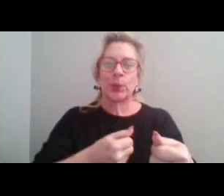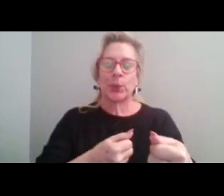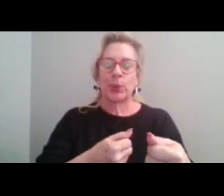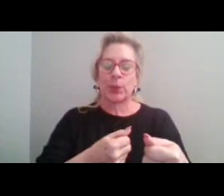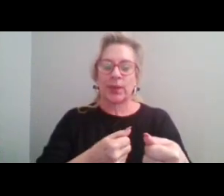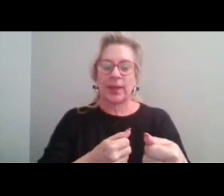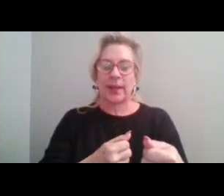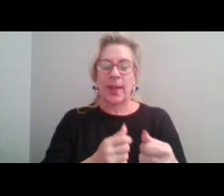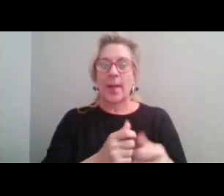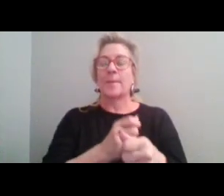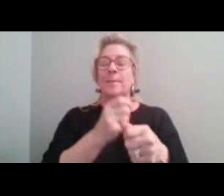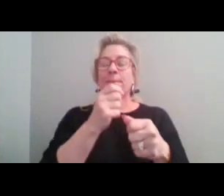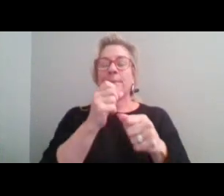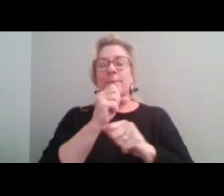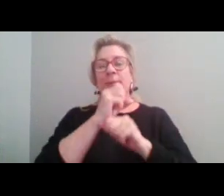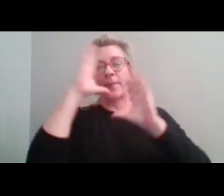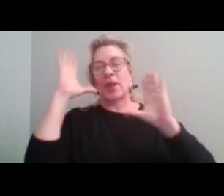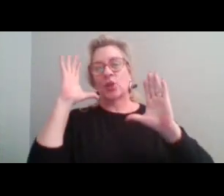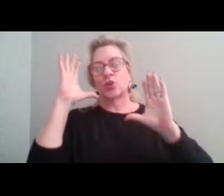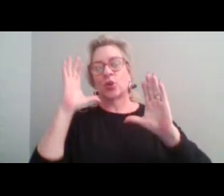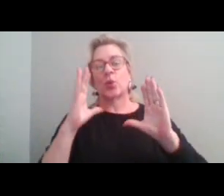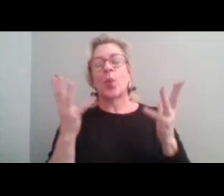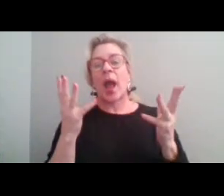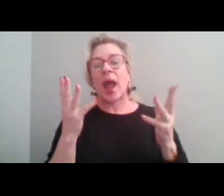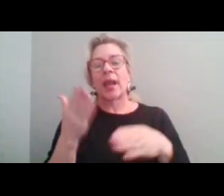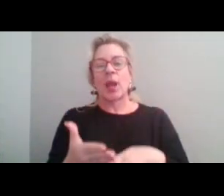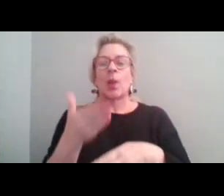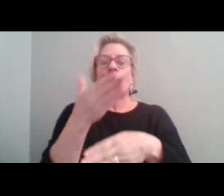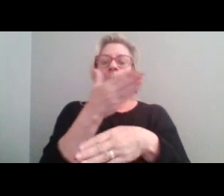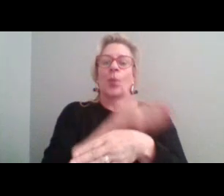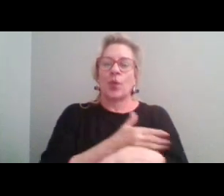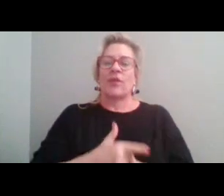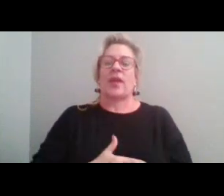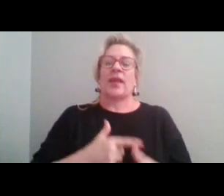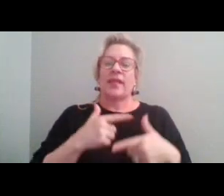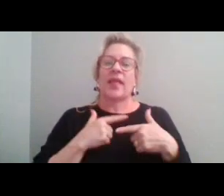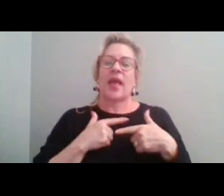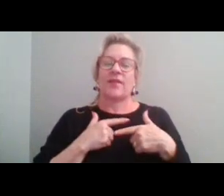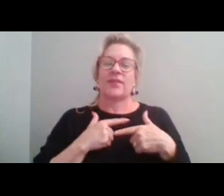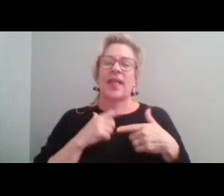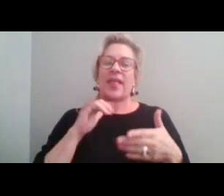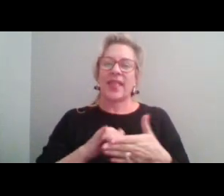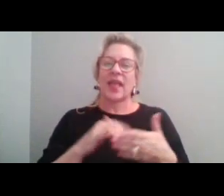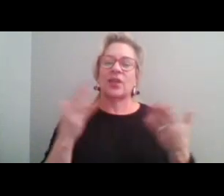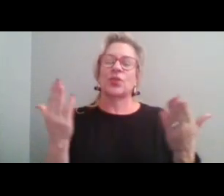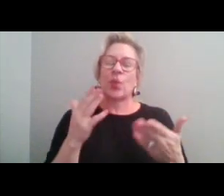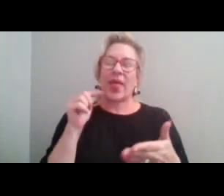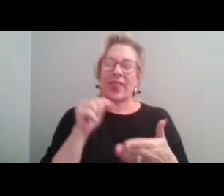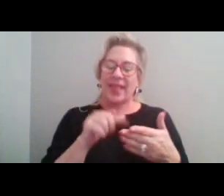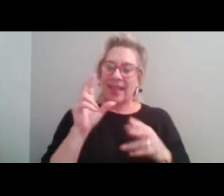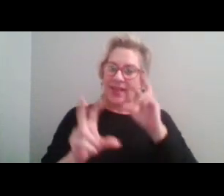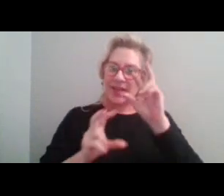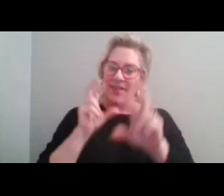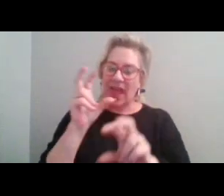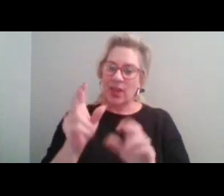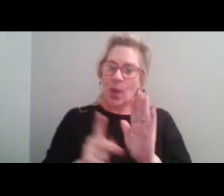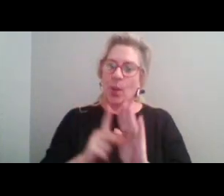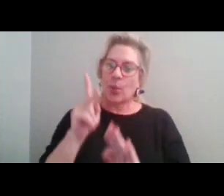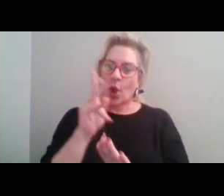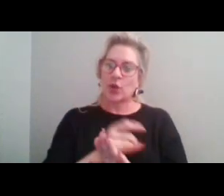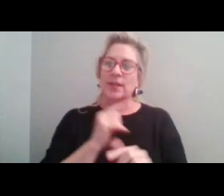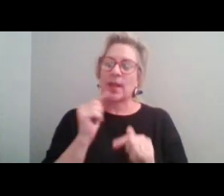here, improving lives. That's ultimately what this investment and project is about. And many